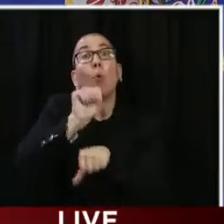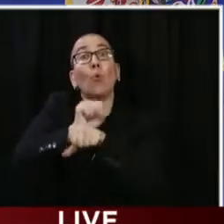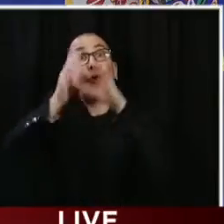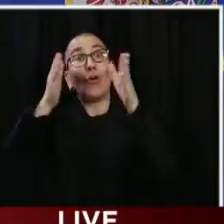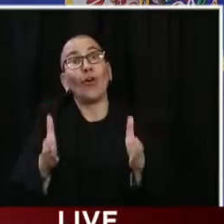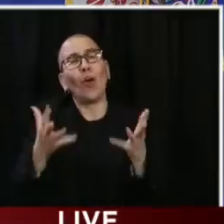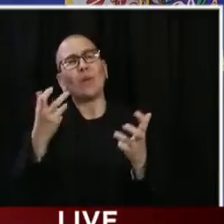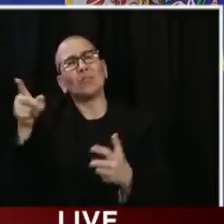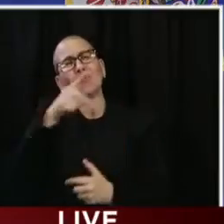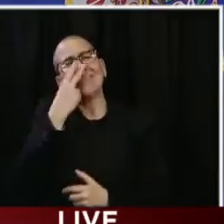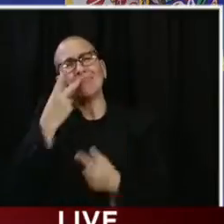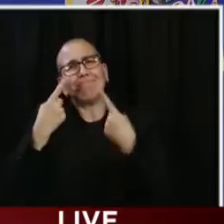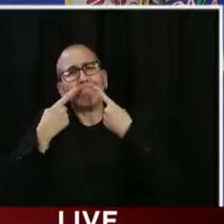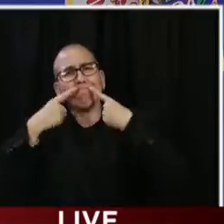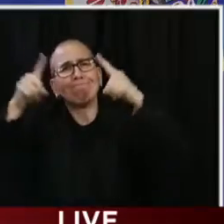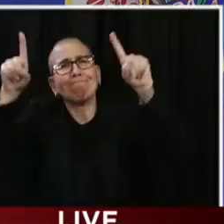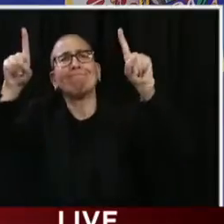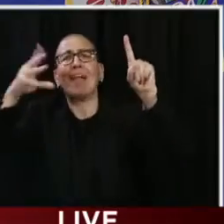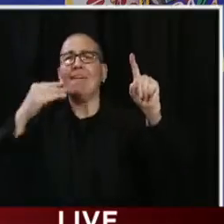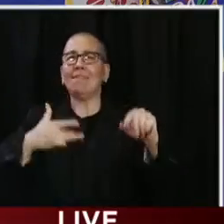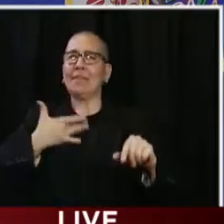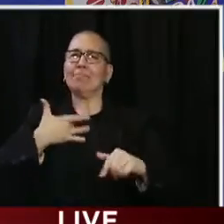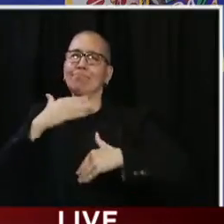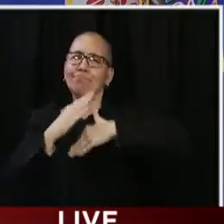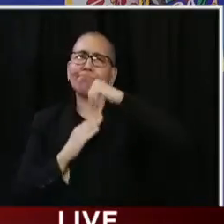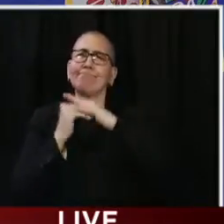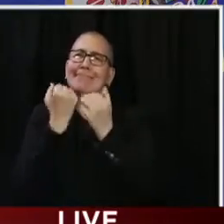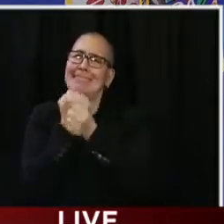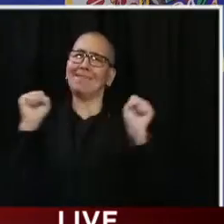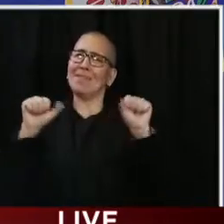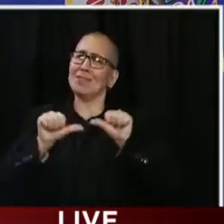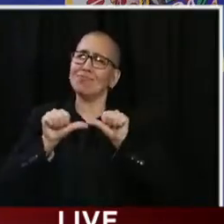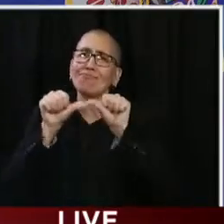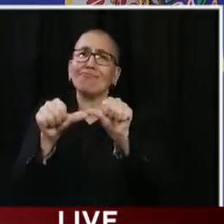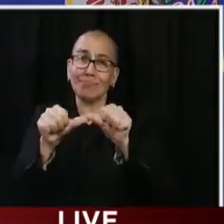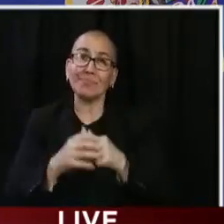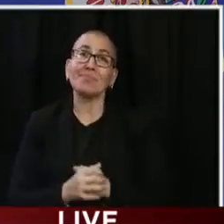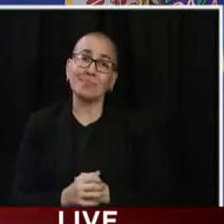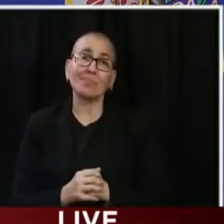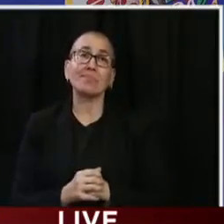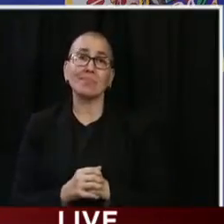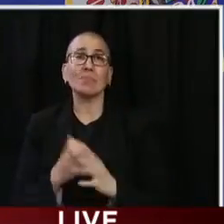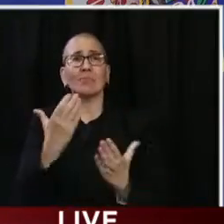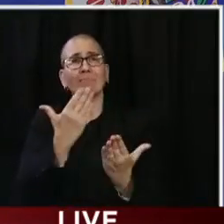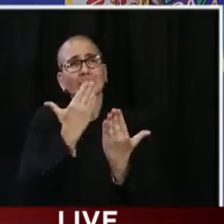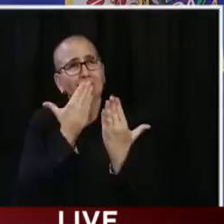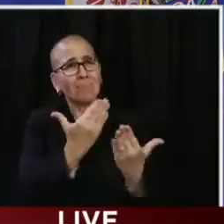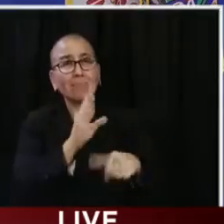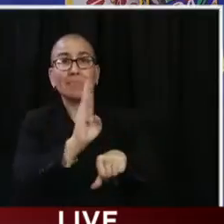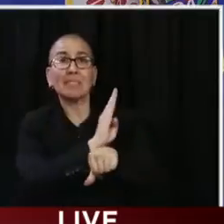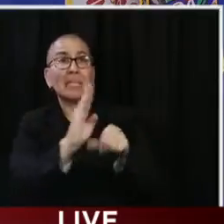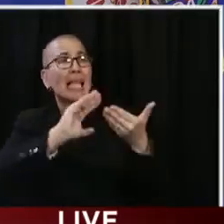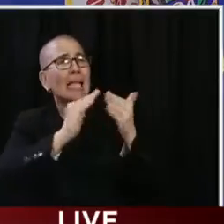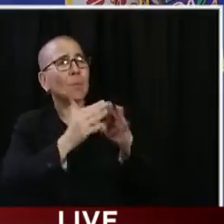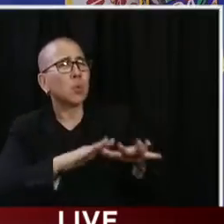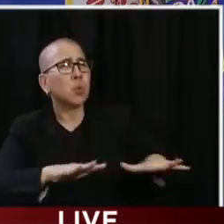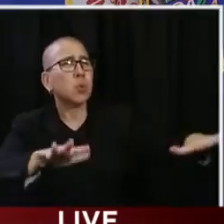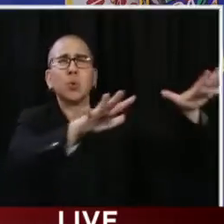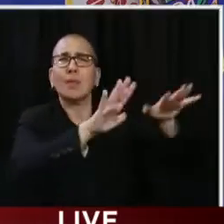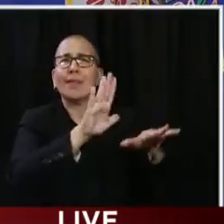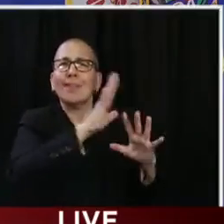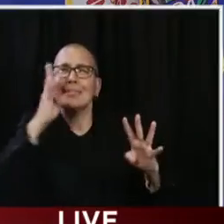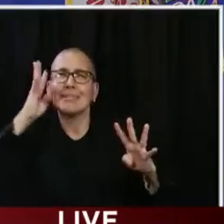compliments, and rightfully so, to the business community of being creative and working on this. We know our business community doesn't want their workers to get sick, and they're coming up with great ways to do